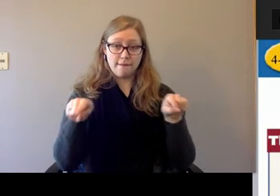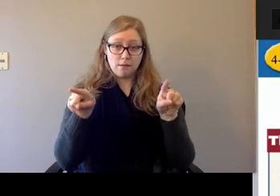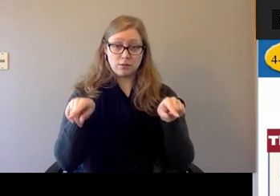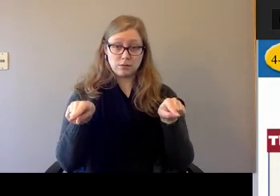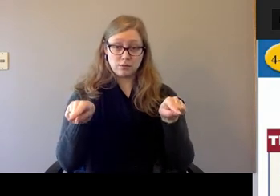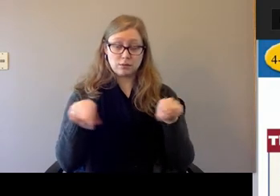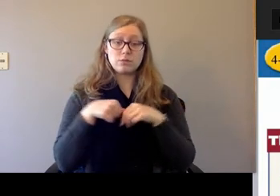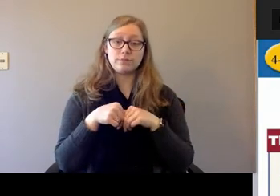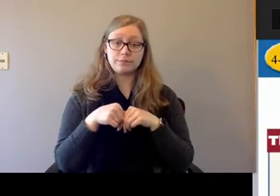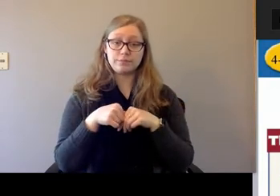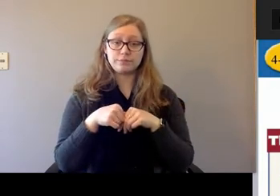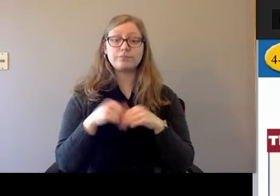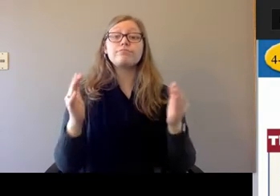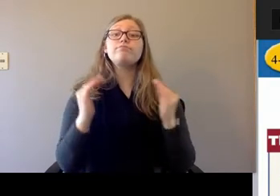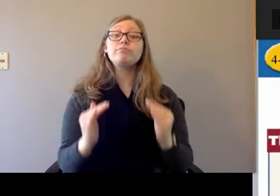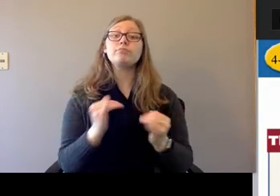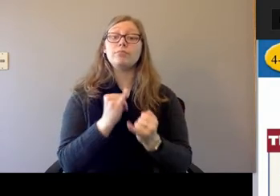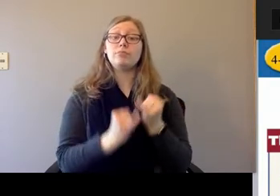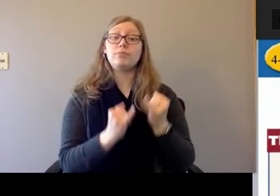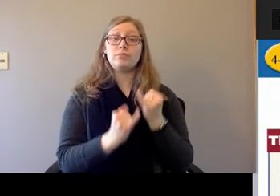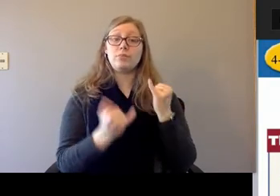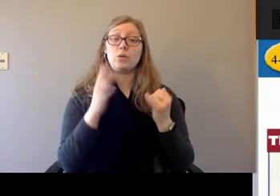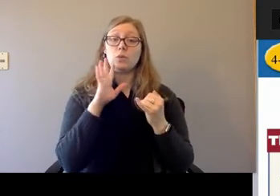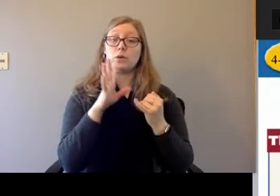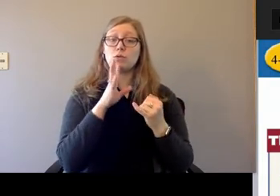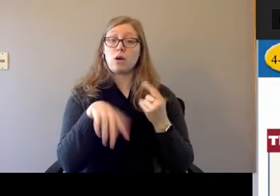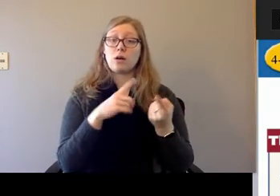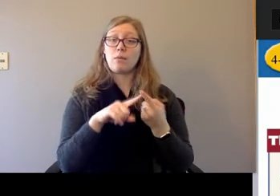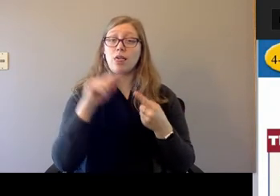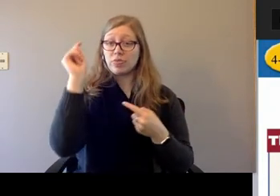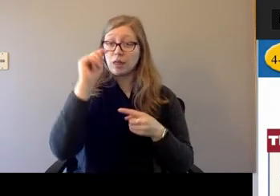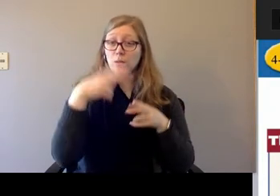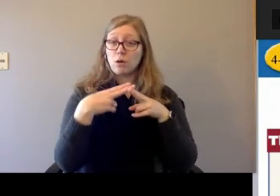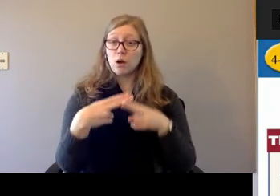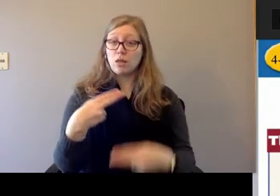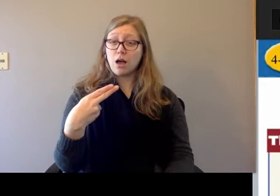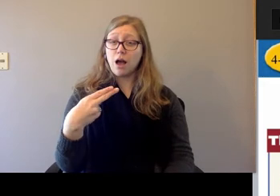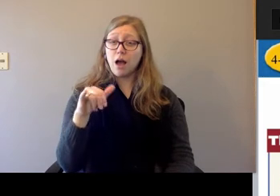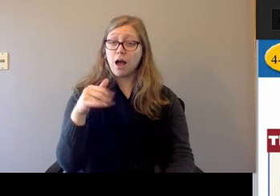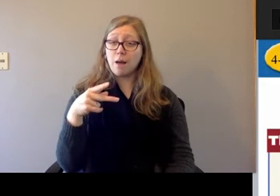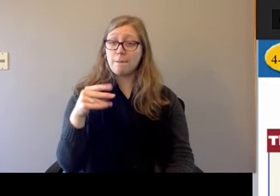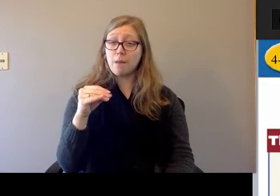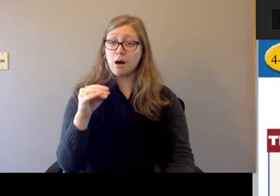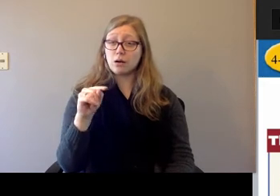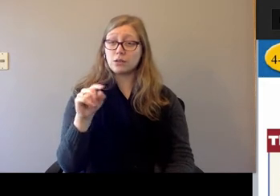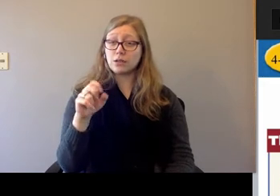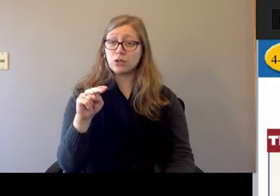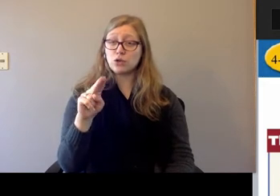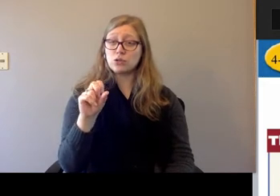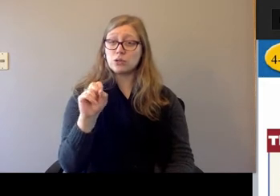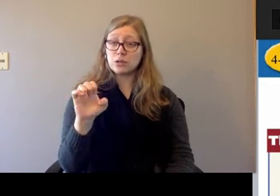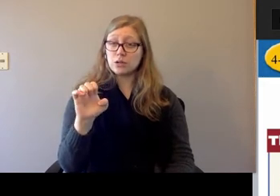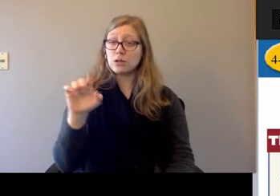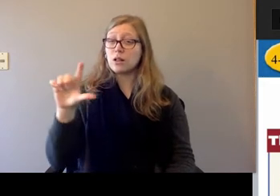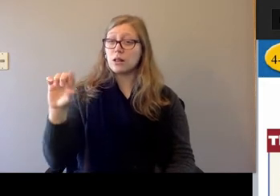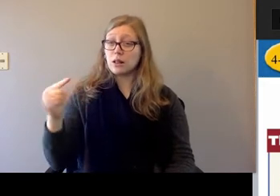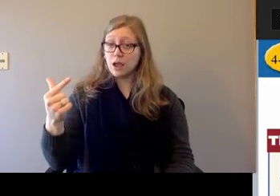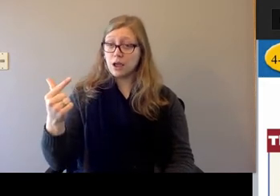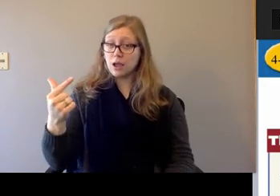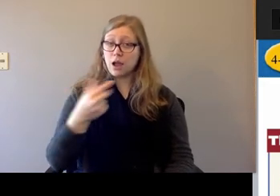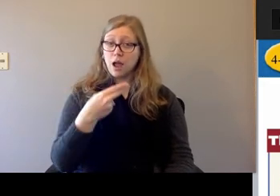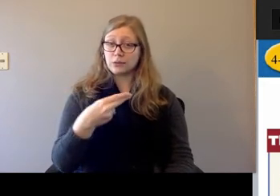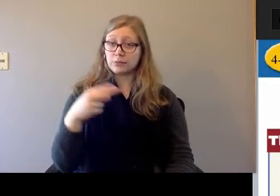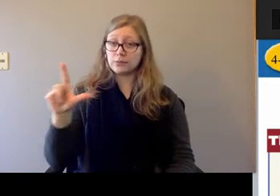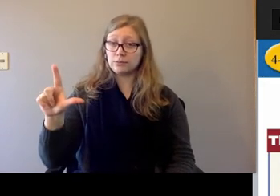So the last theorem we're going to talk about is called hypotenuse leg. And remember our vocabulary, a hypotenuse and a leg are sides